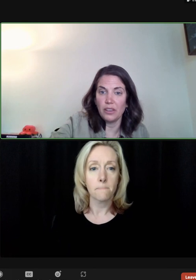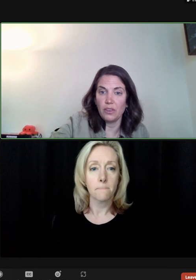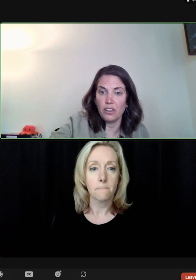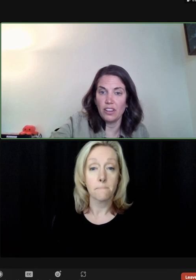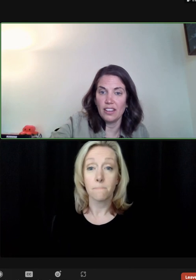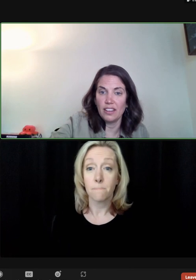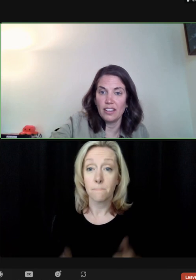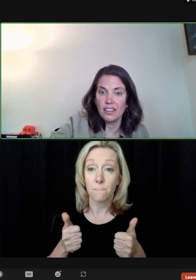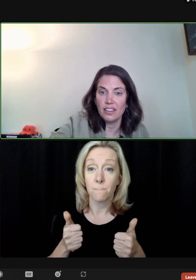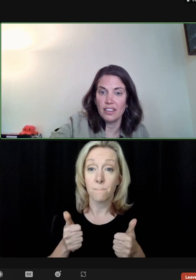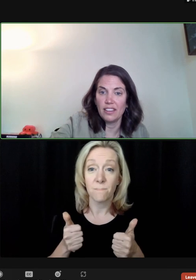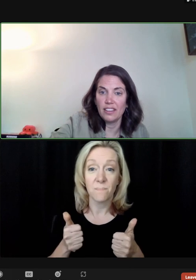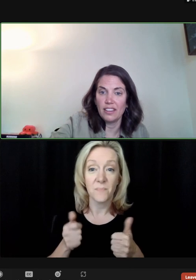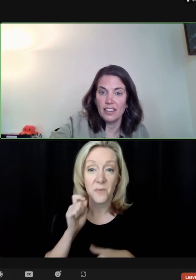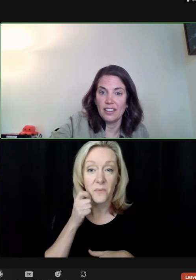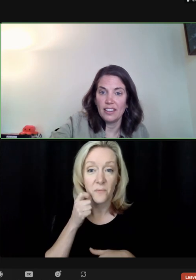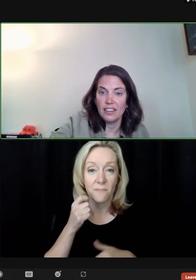Cool, thank you all.